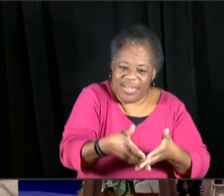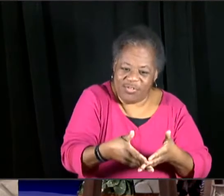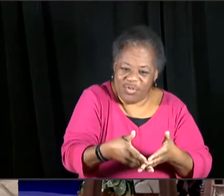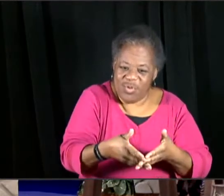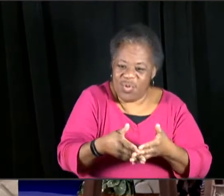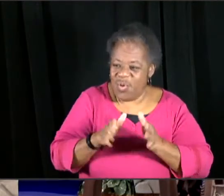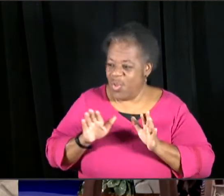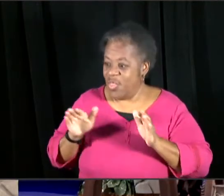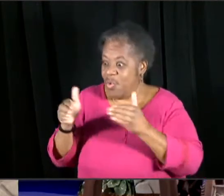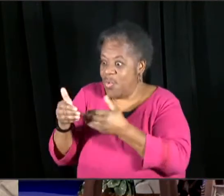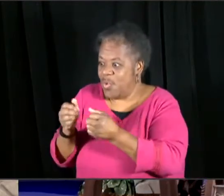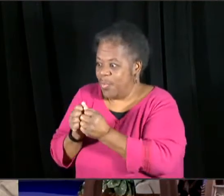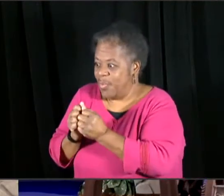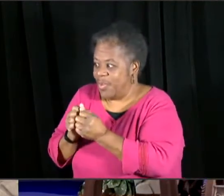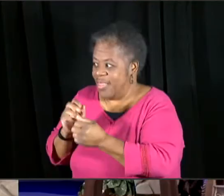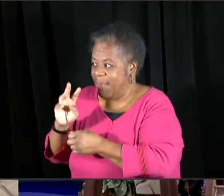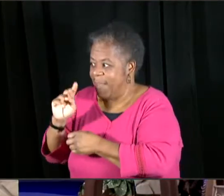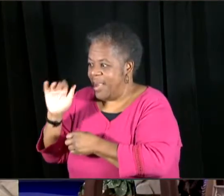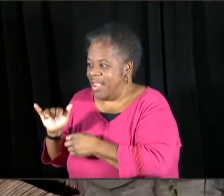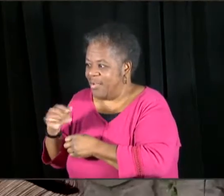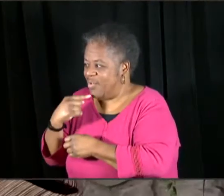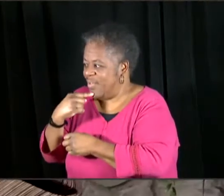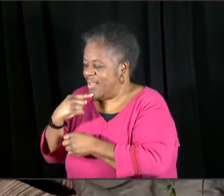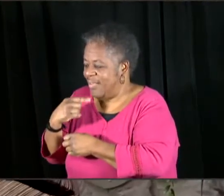Mary says, "I believe."